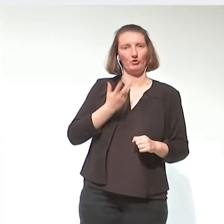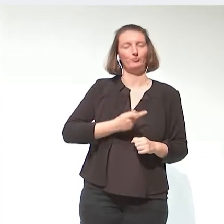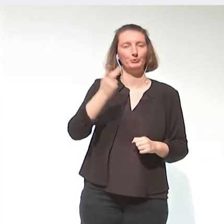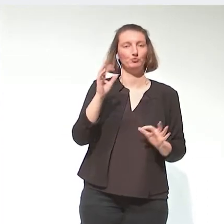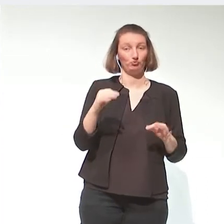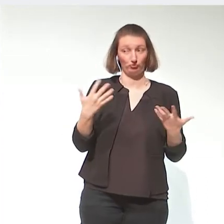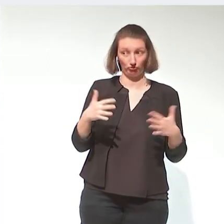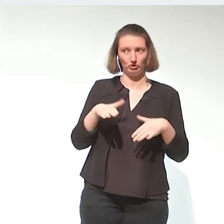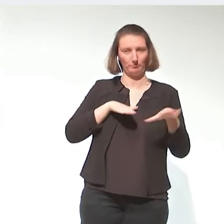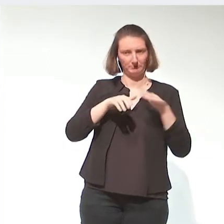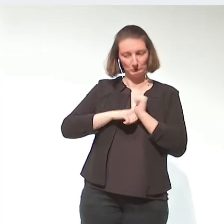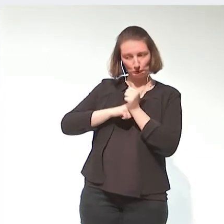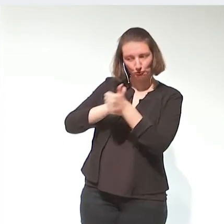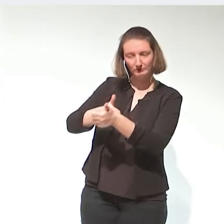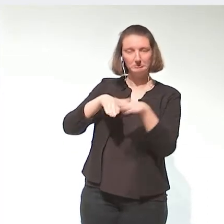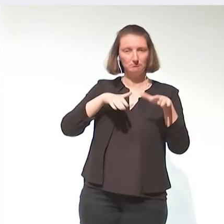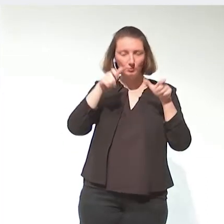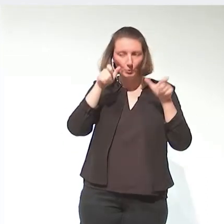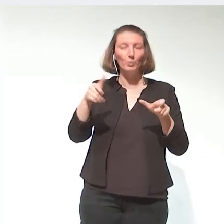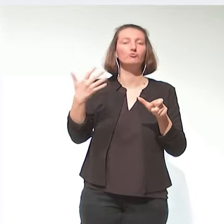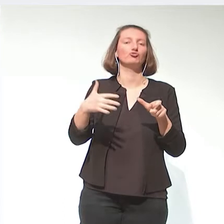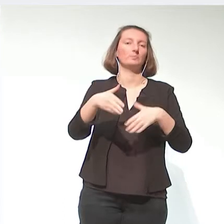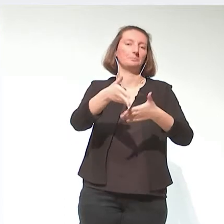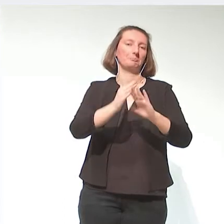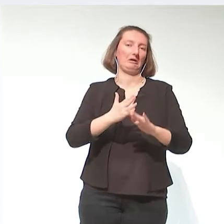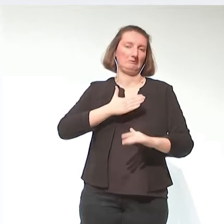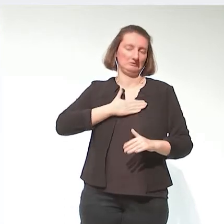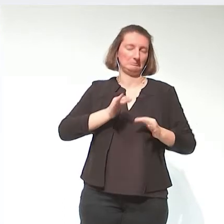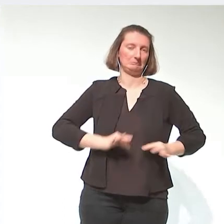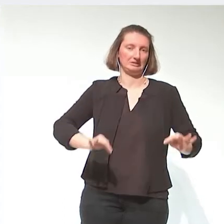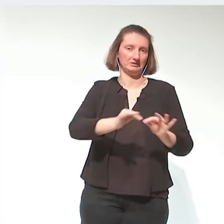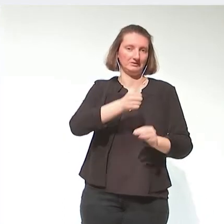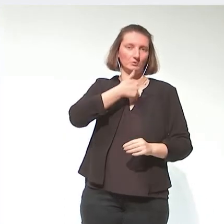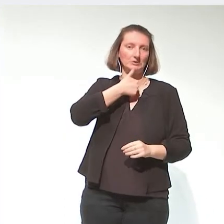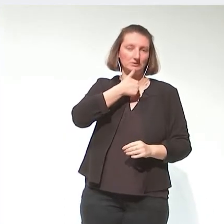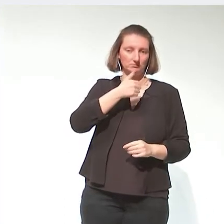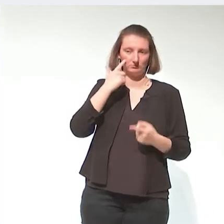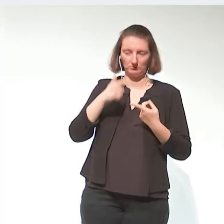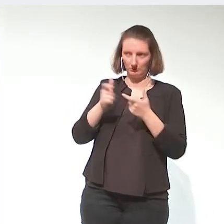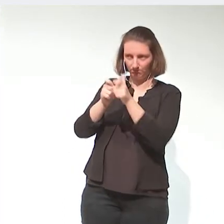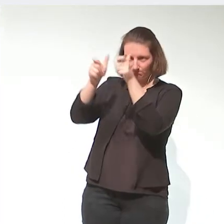place for built environment, for the web accessibility, and now with the